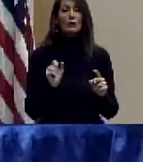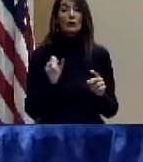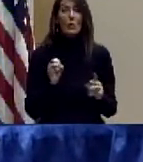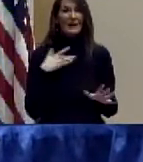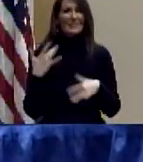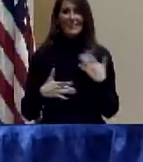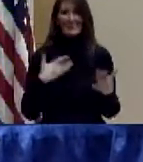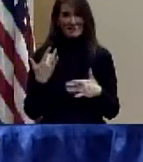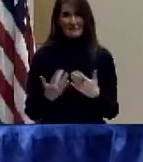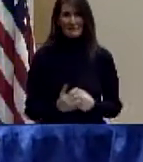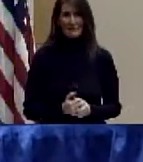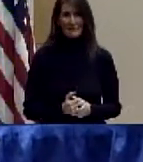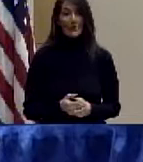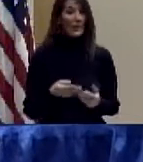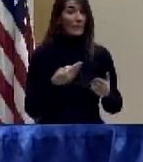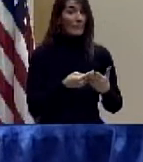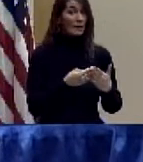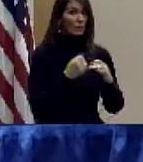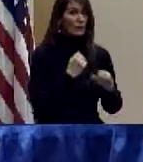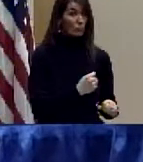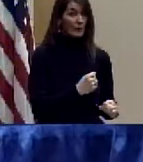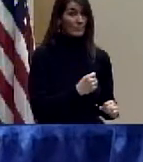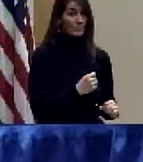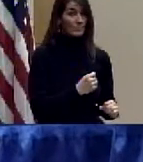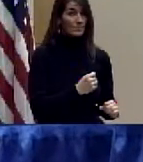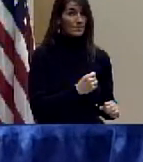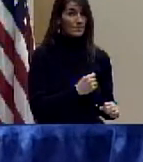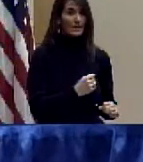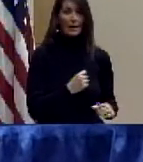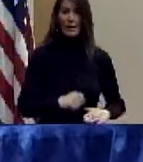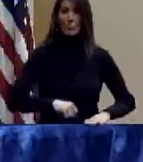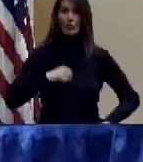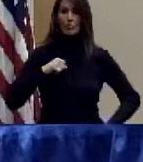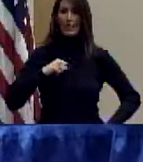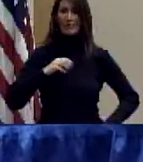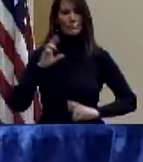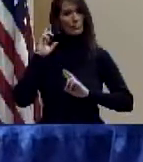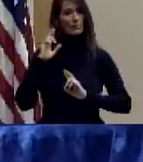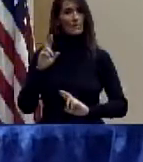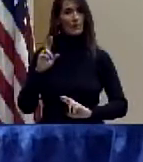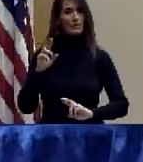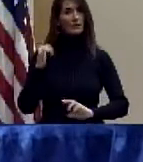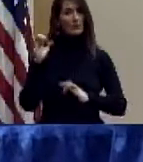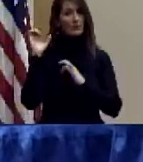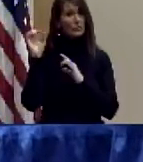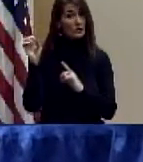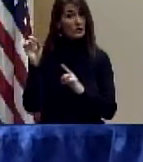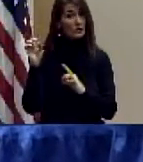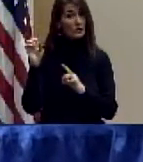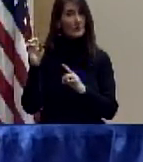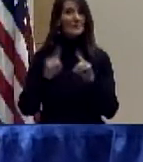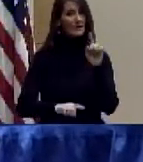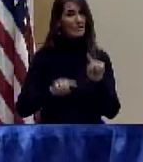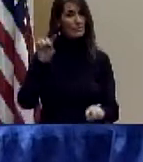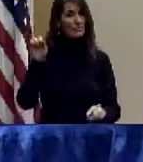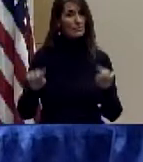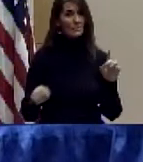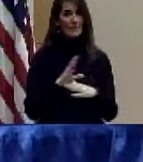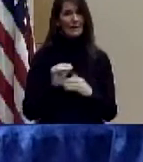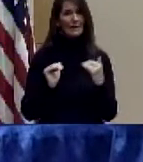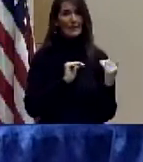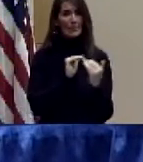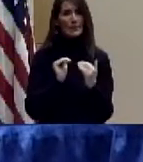exciting. Our financial strength, our pride and our respect for education, diversity, and equal